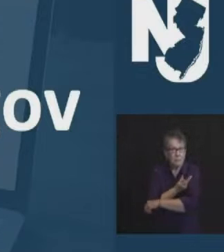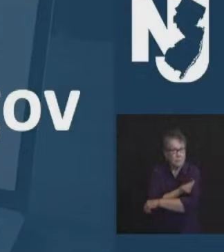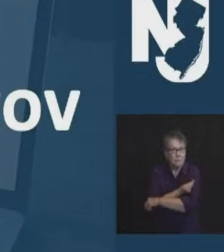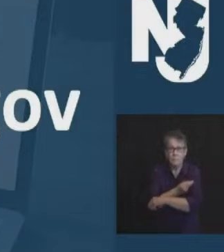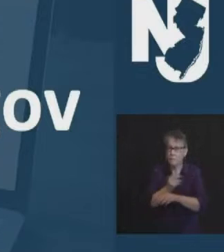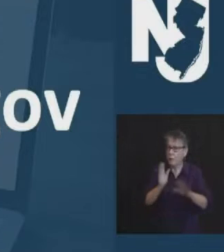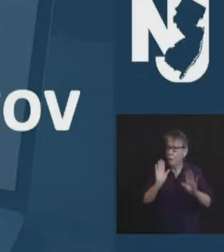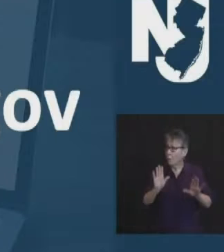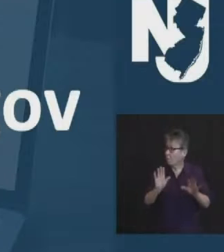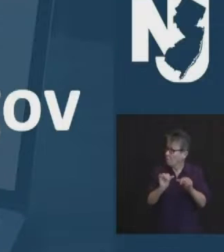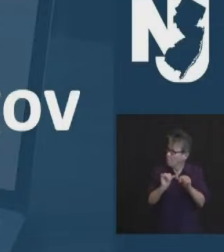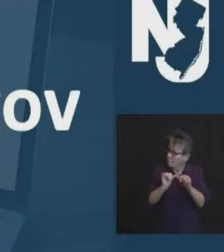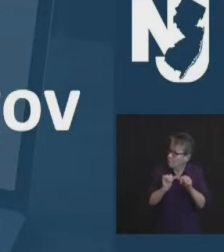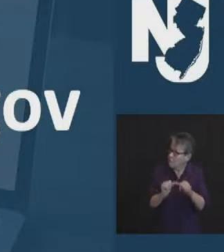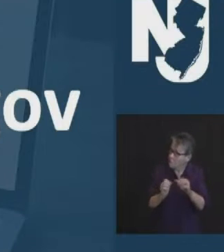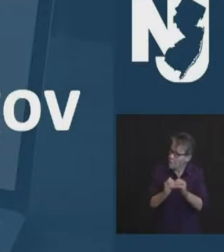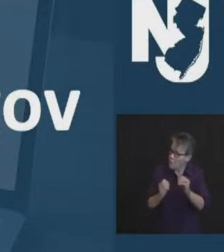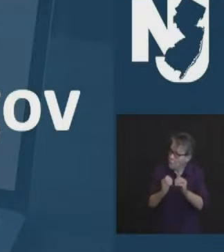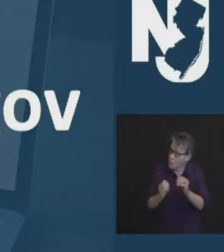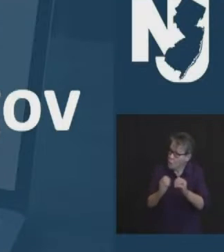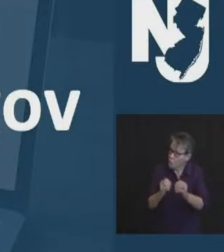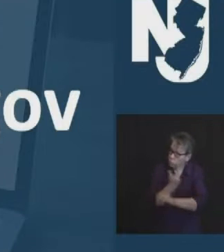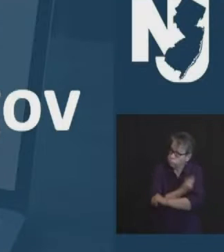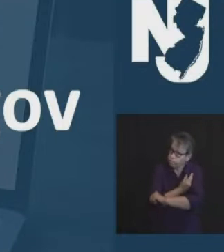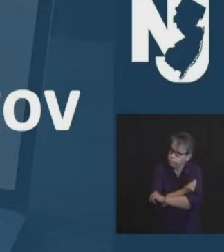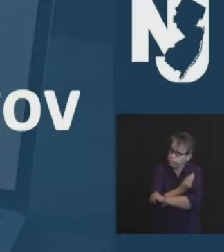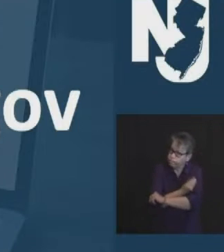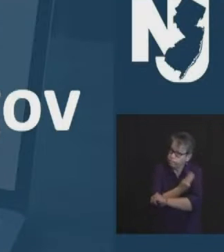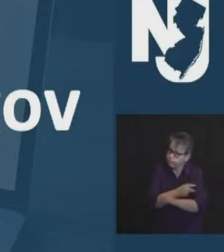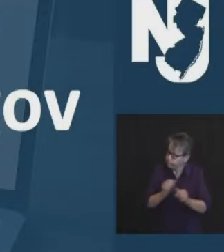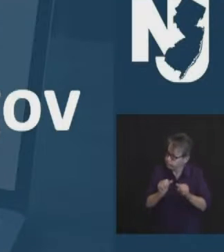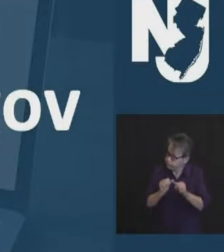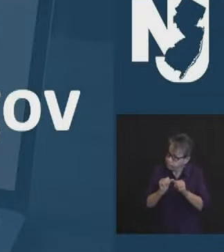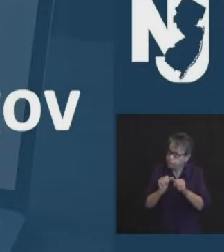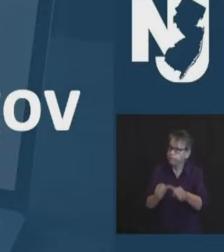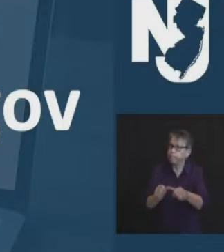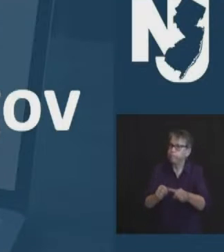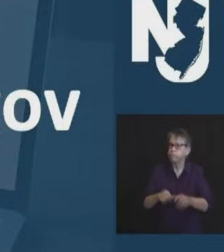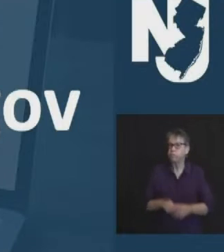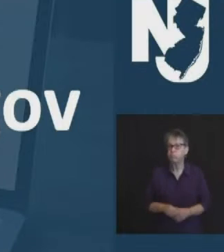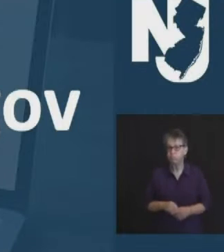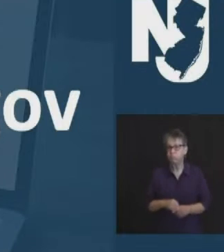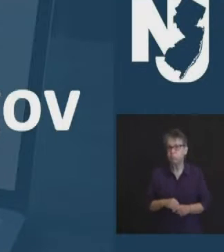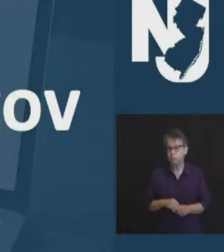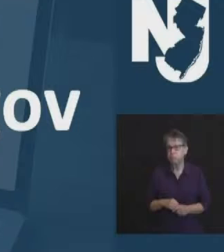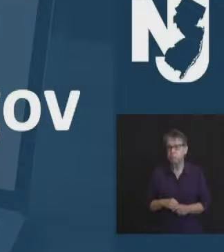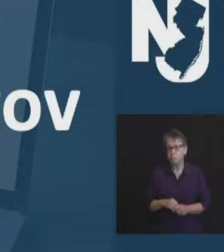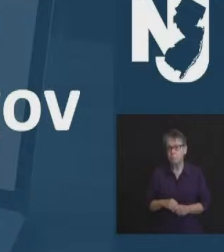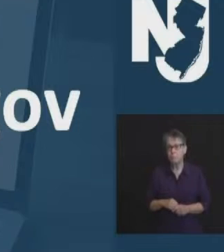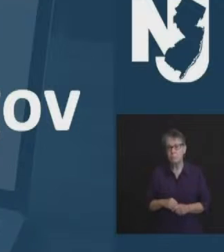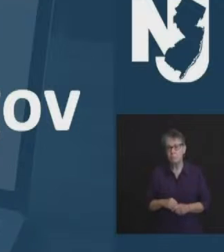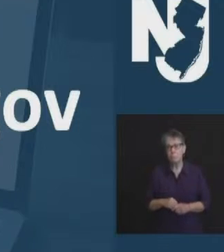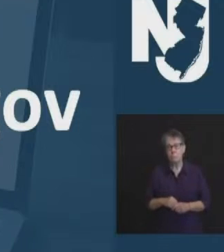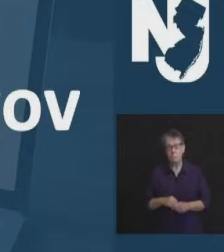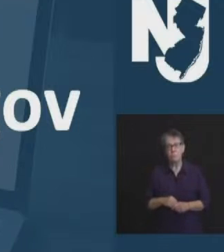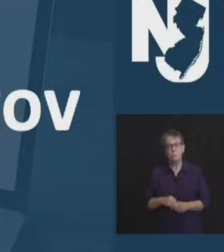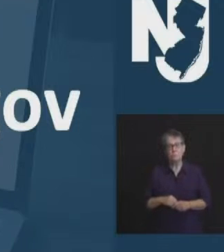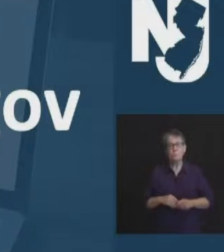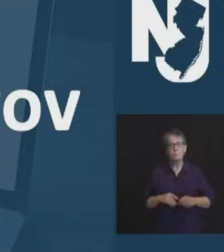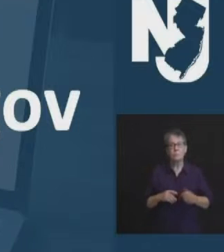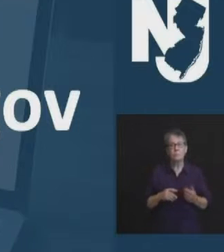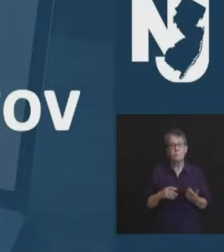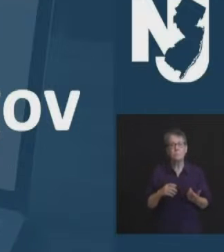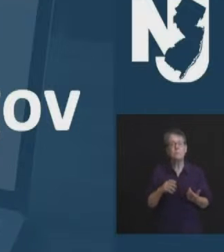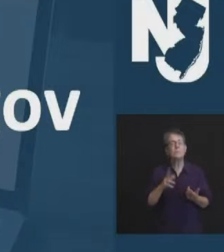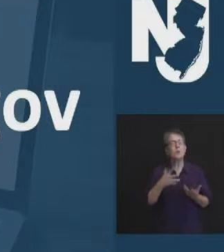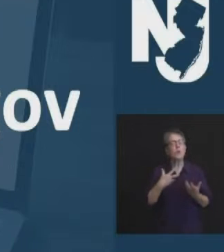we all get there together. Now, finally, as we also do every day, let's put a spotlight on another of our small business leaders who's